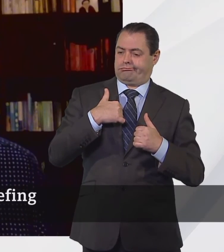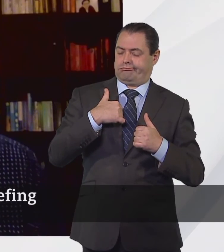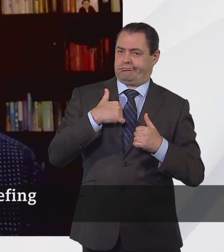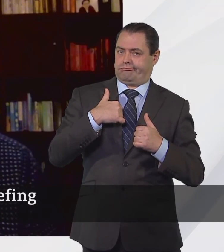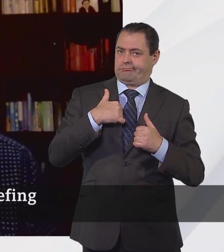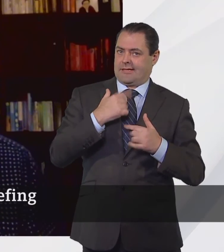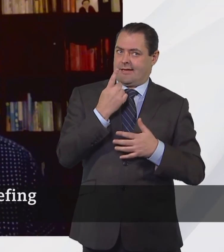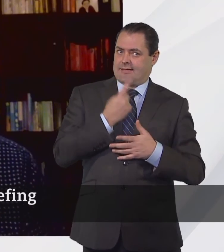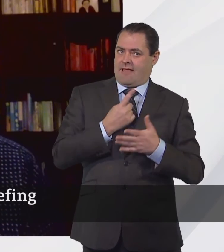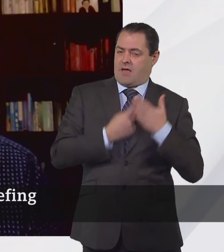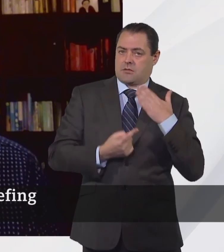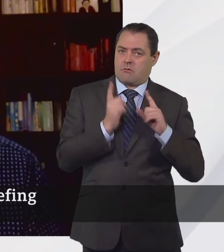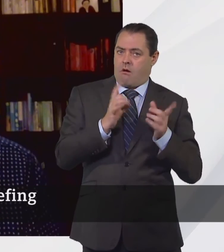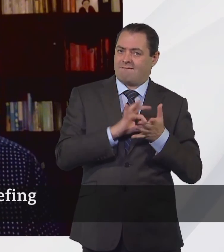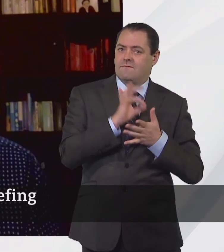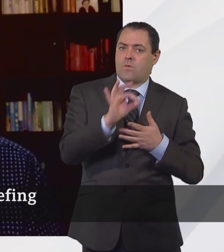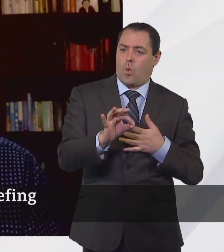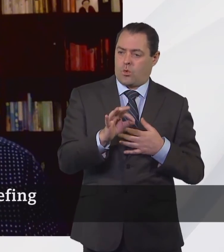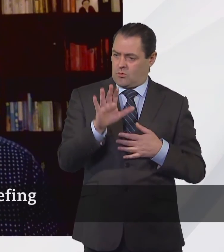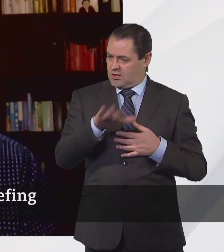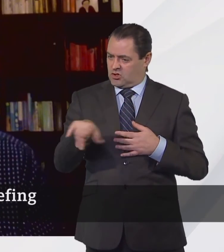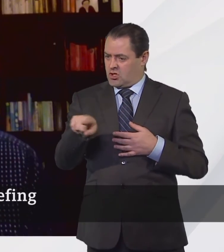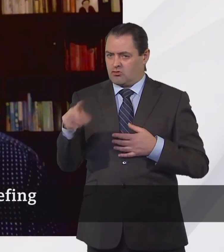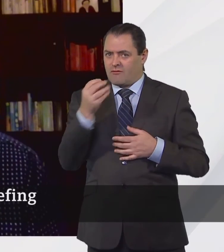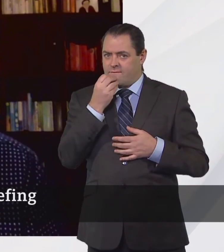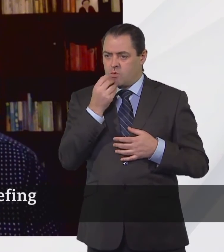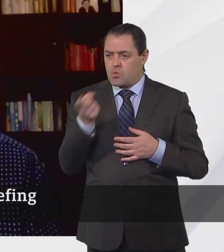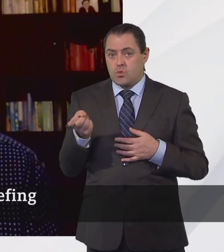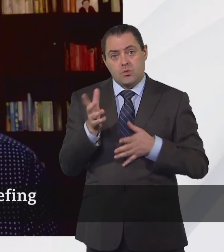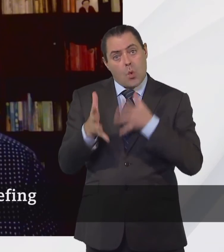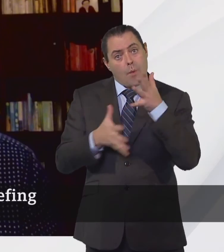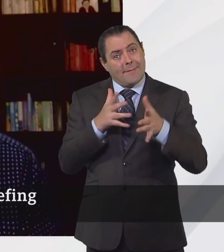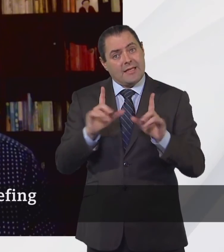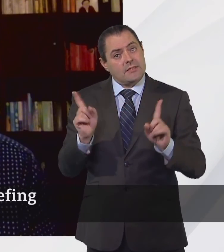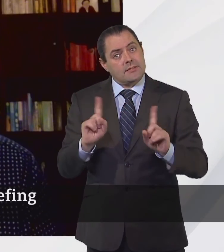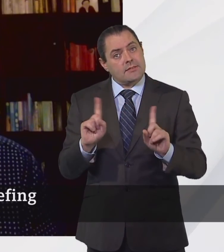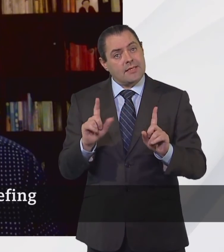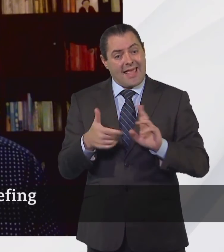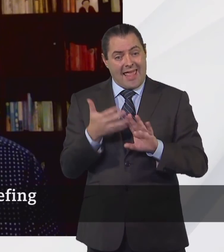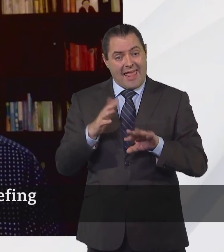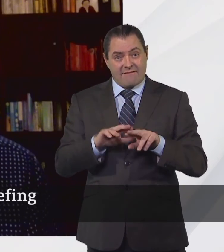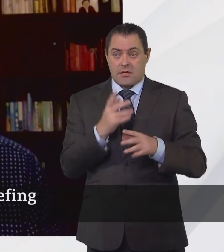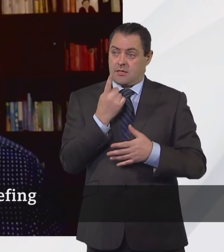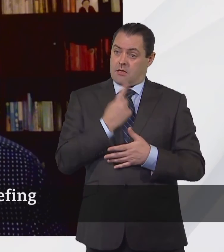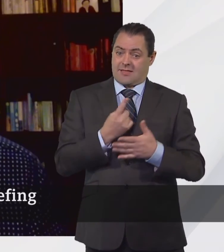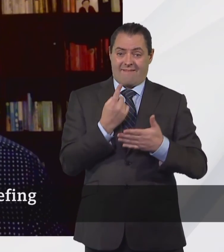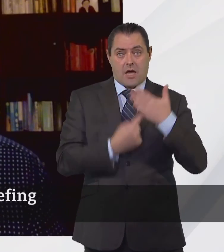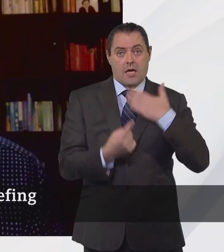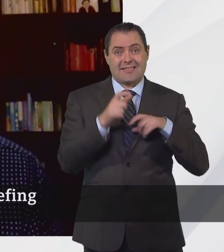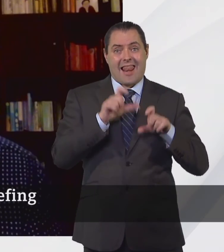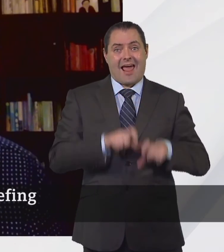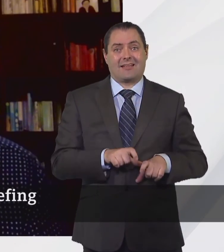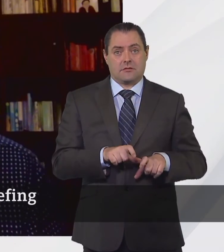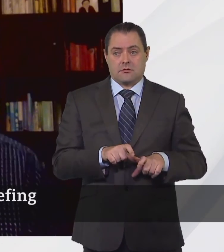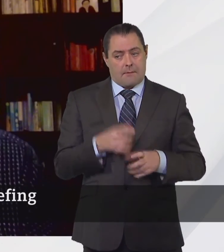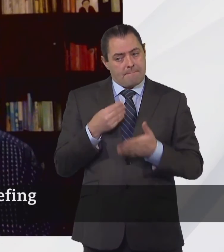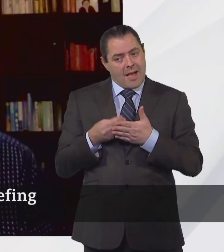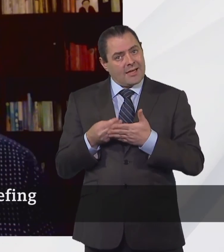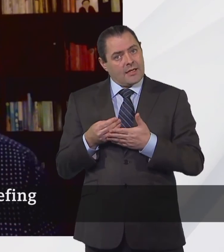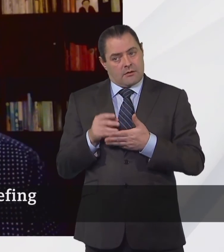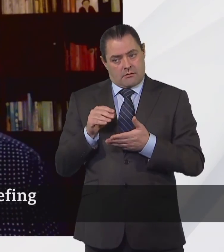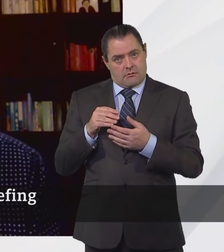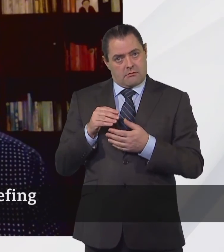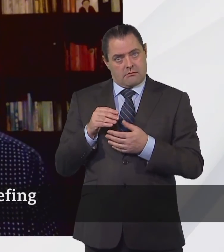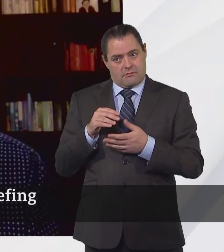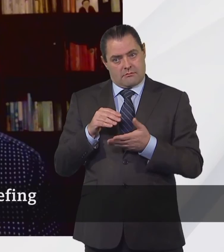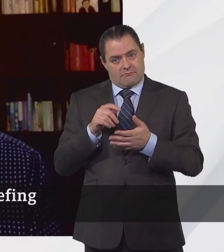and self-isolating. So will you learn from that? Will you increase the funding available for people when they do self-isolate? Because this doesn't work if people aren't able to